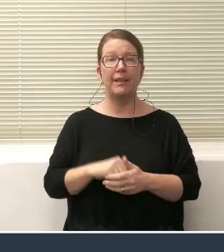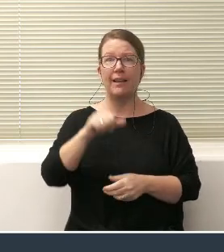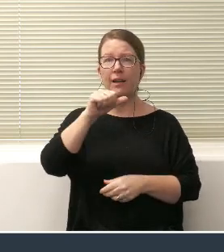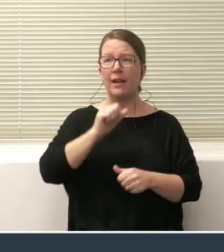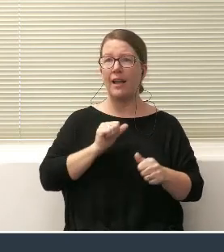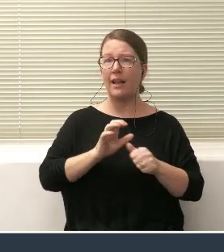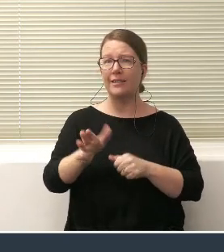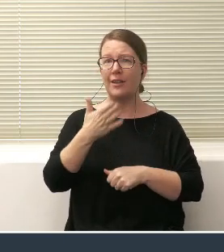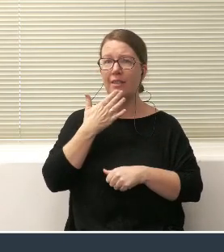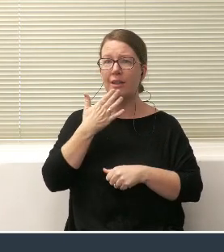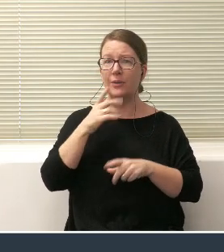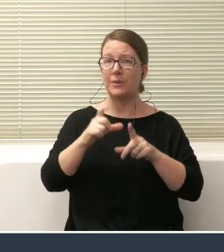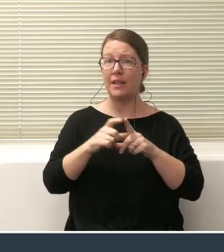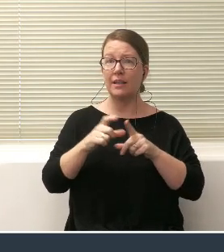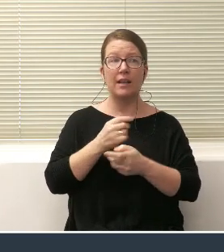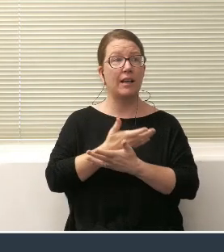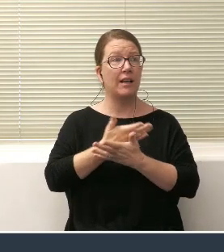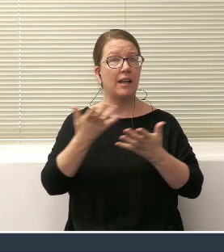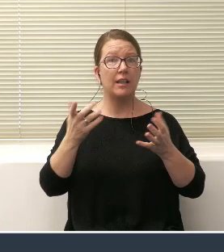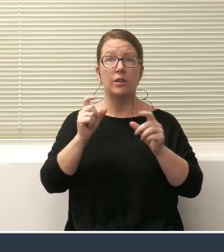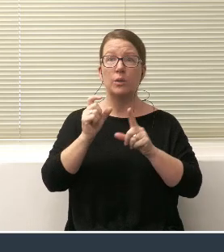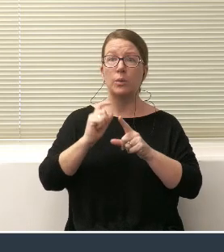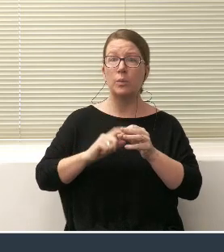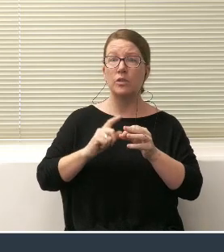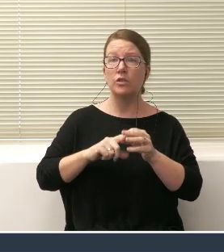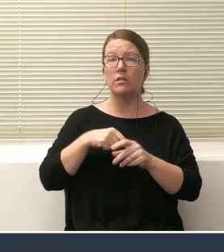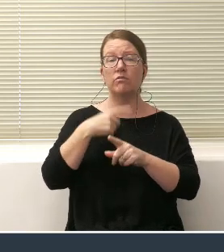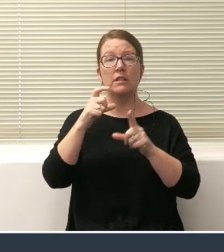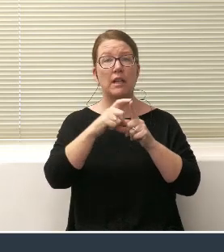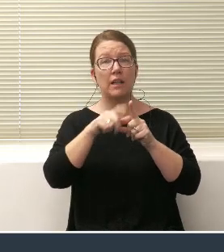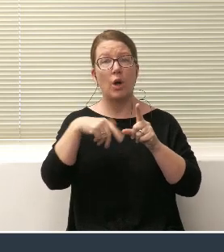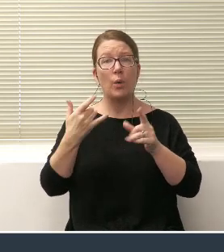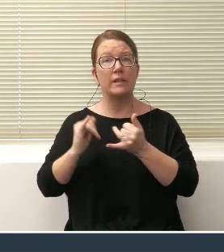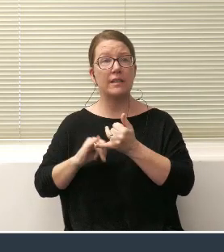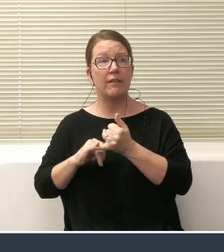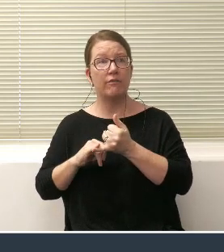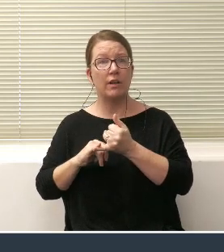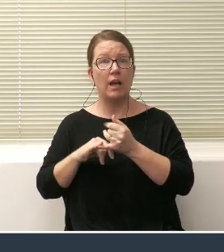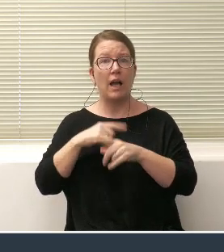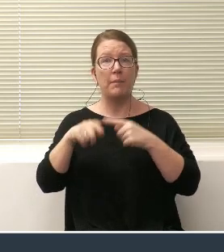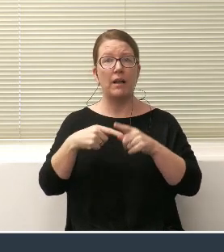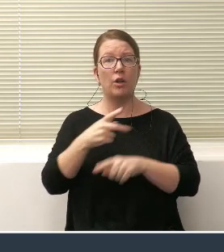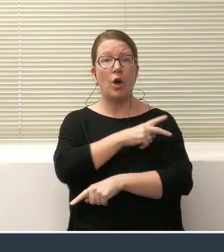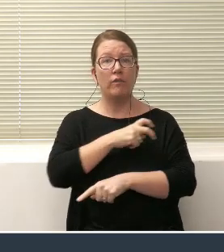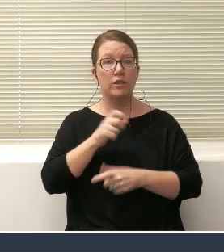Excellent, thank you very much, Danica. Any questions of Danica or Steph regarding the officer's report?